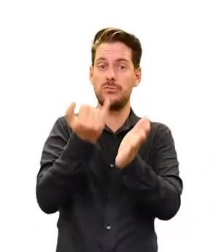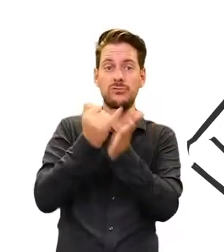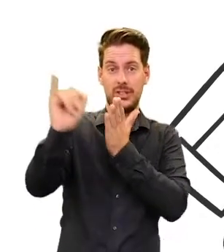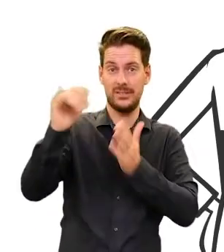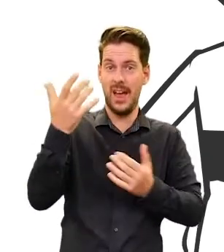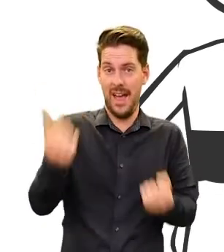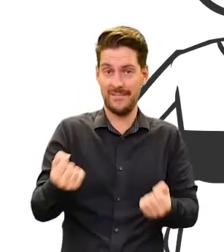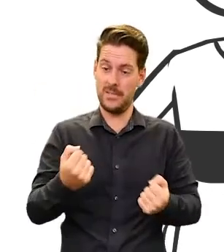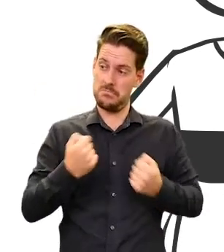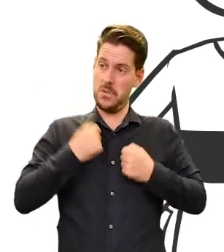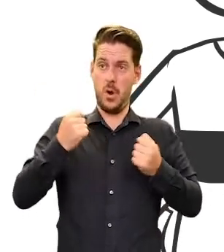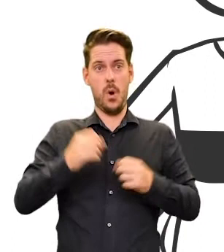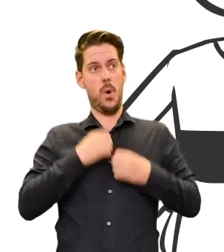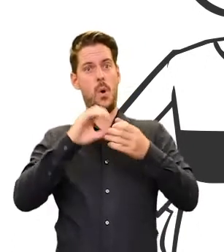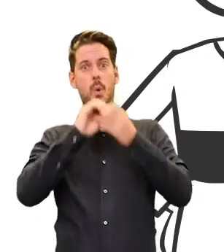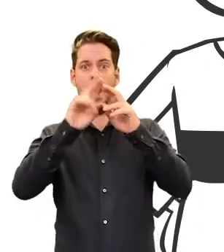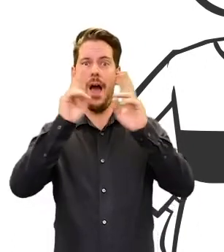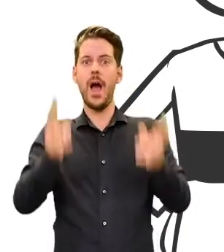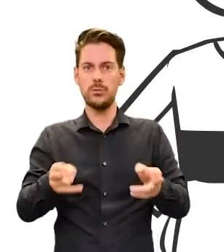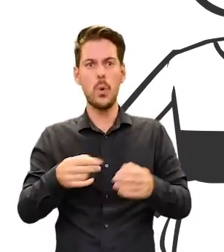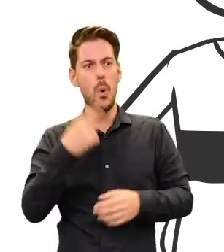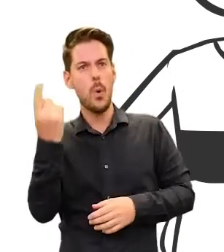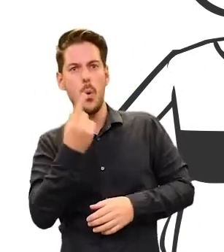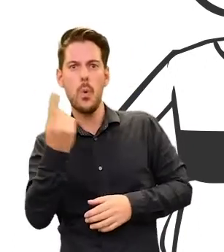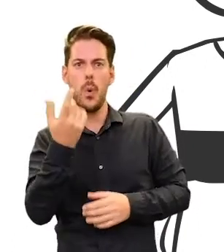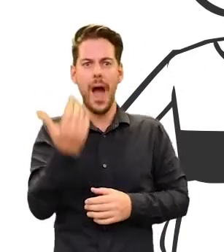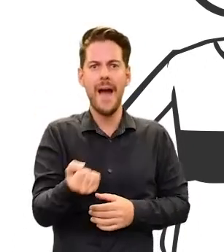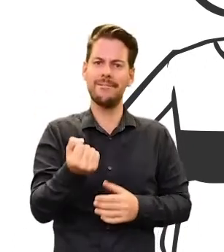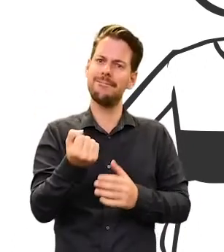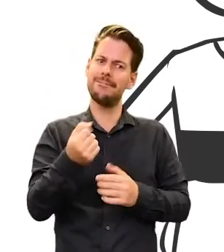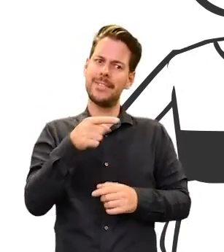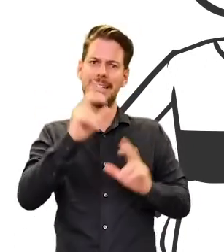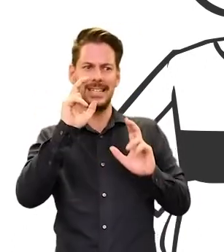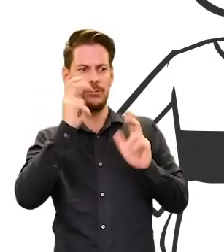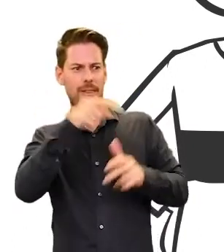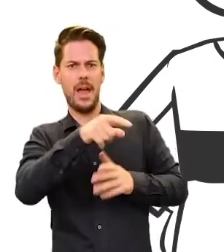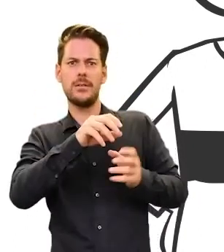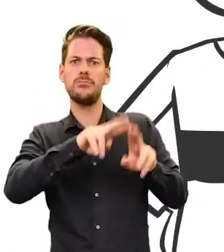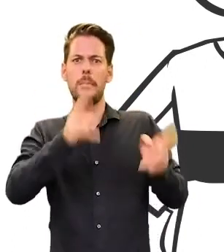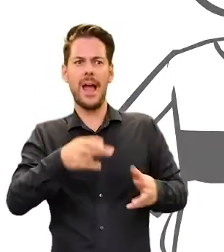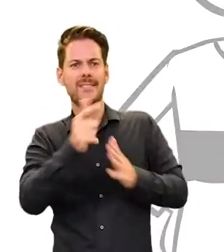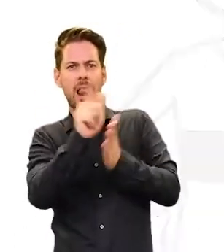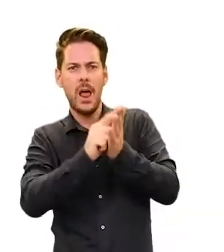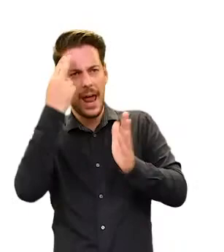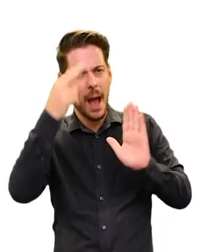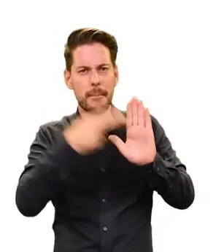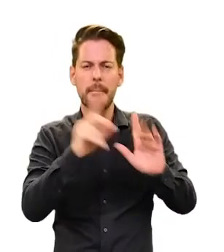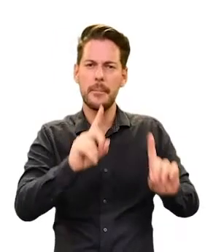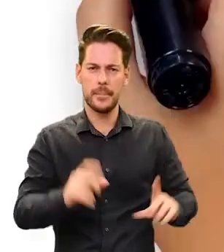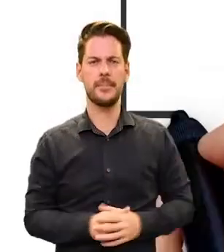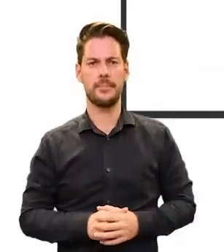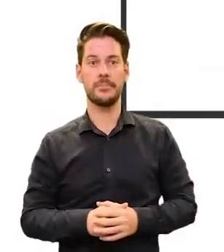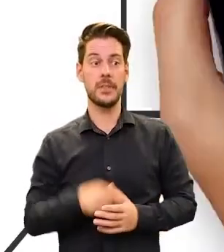is an important right of the property owner and any other person who holds a legal interest in the property. If